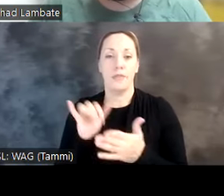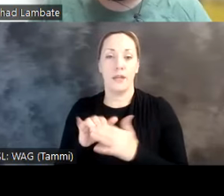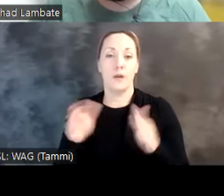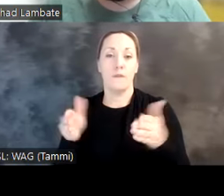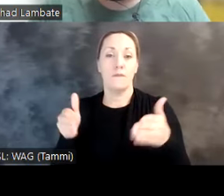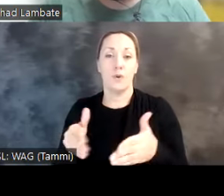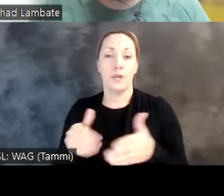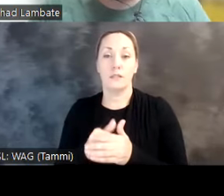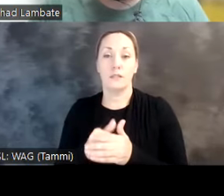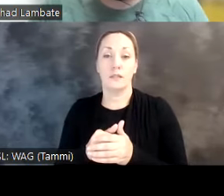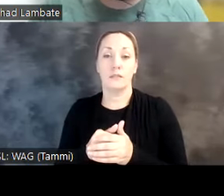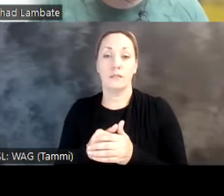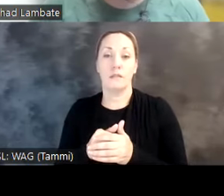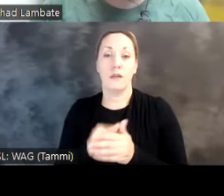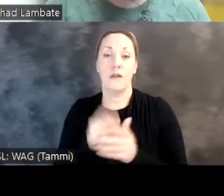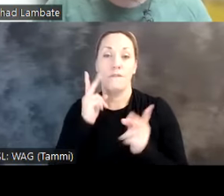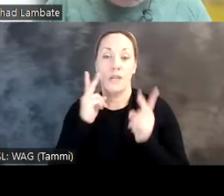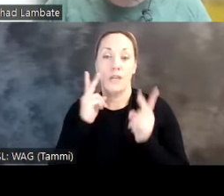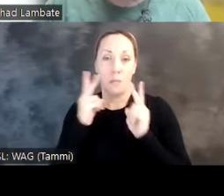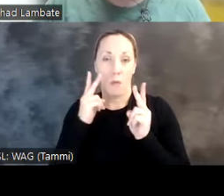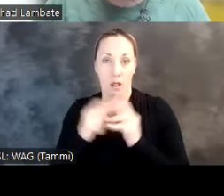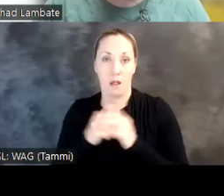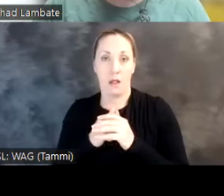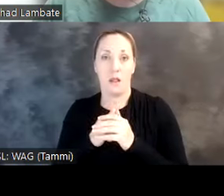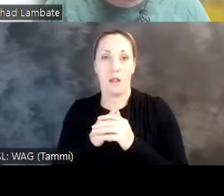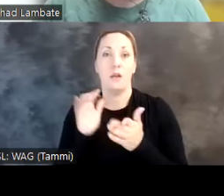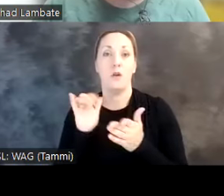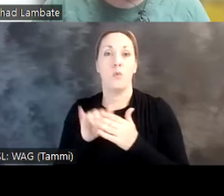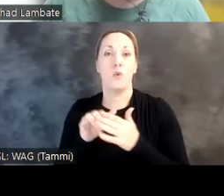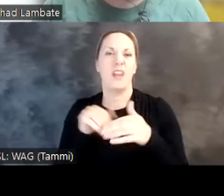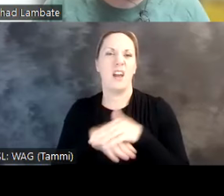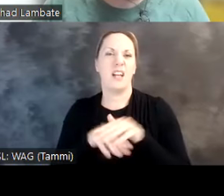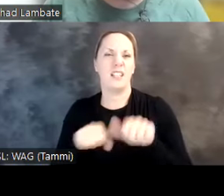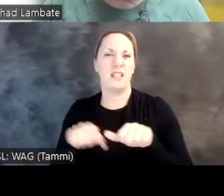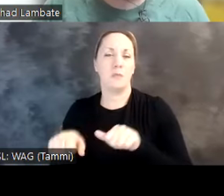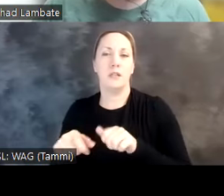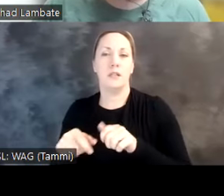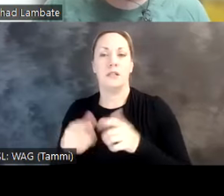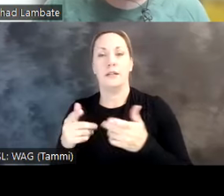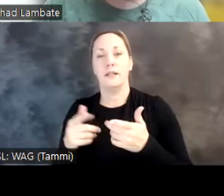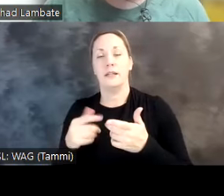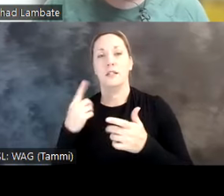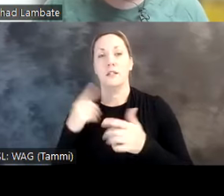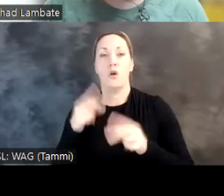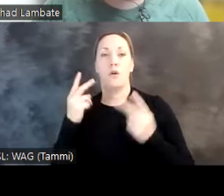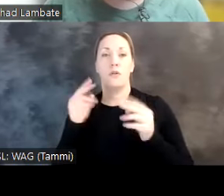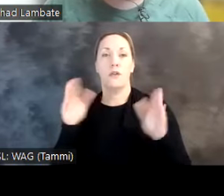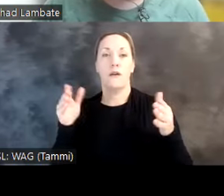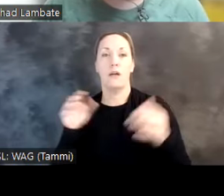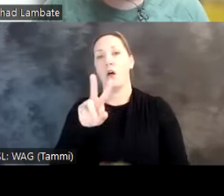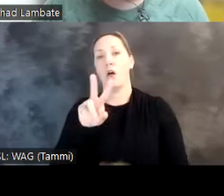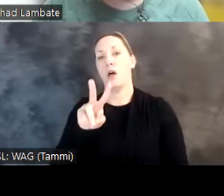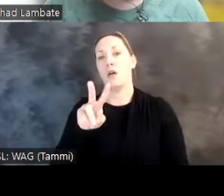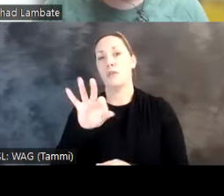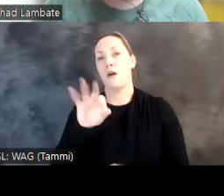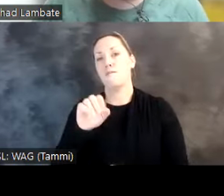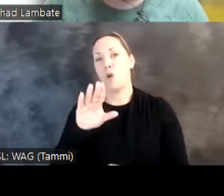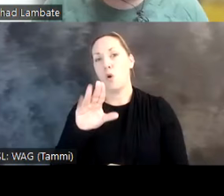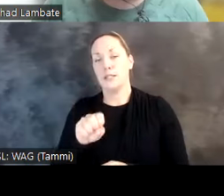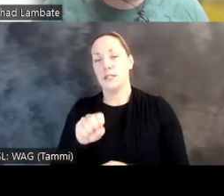visible. What this particular success criteria is says is like the focus visibility which is present